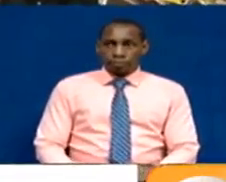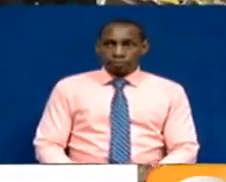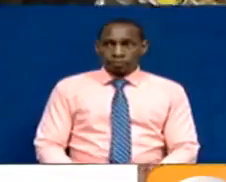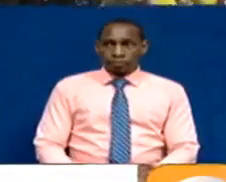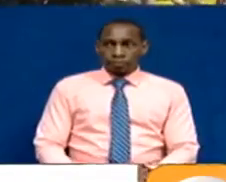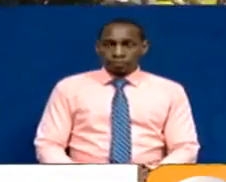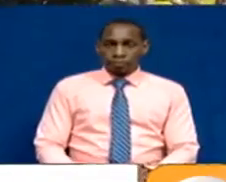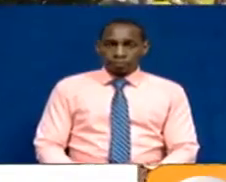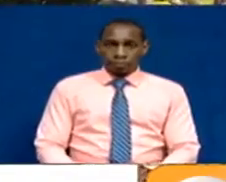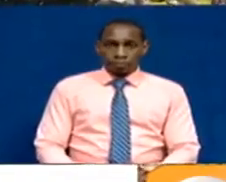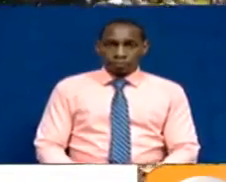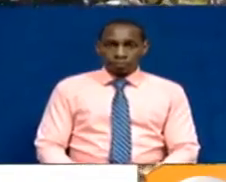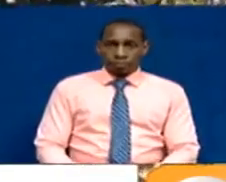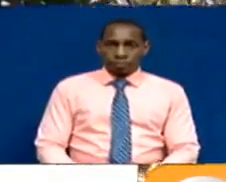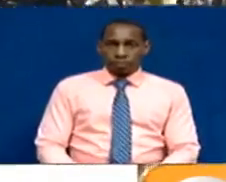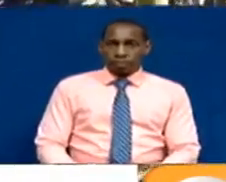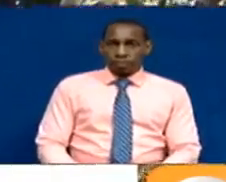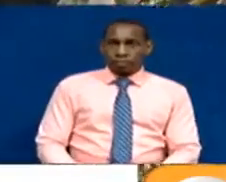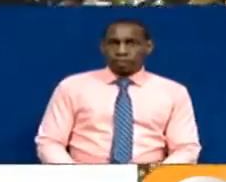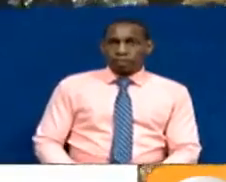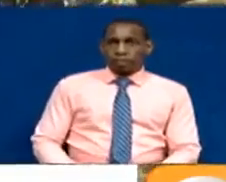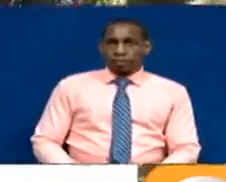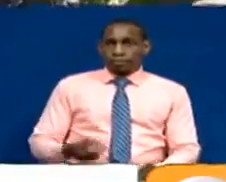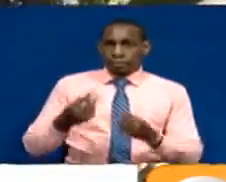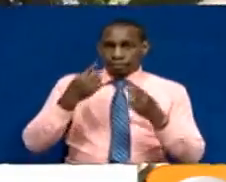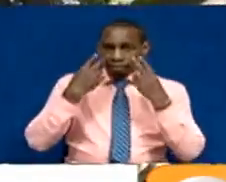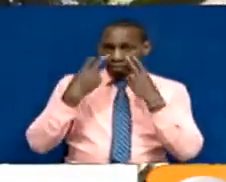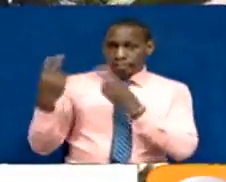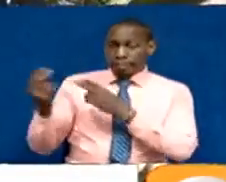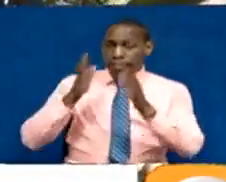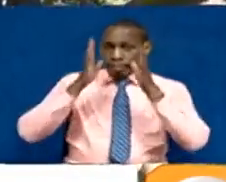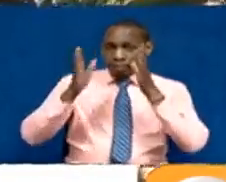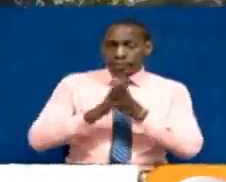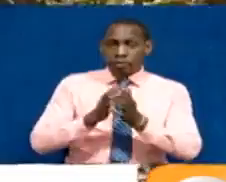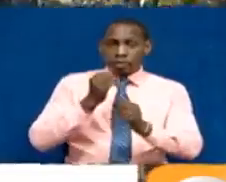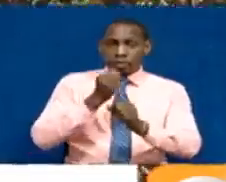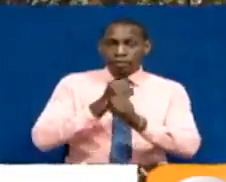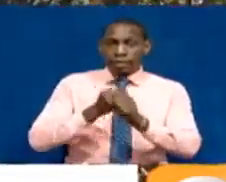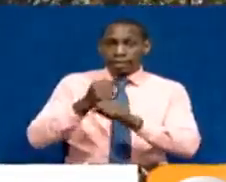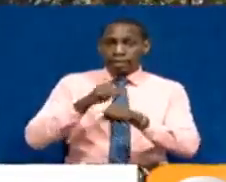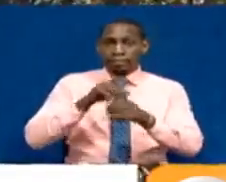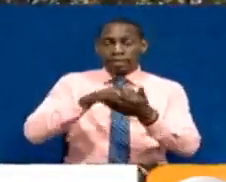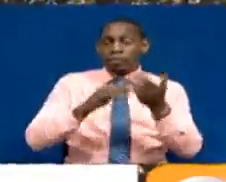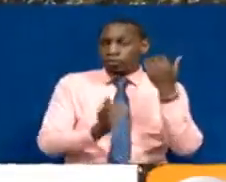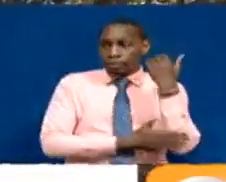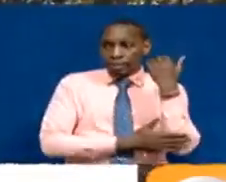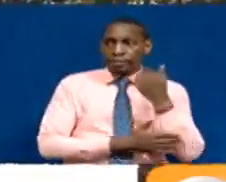Necessity is the mother of invention, and the best of these inventions have been made during desperate times.